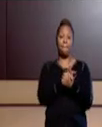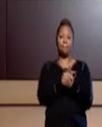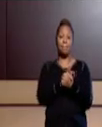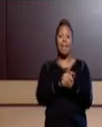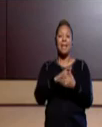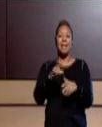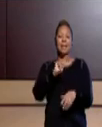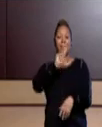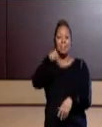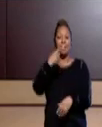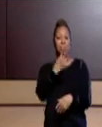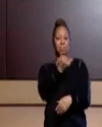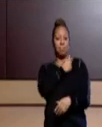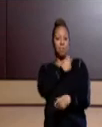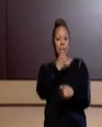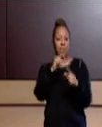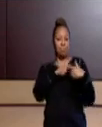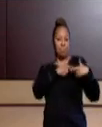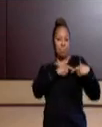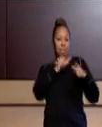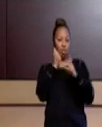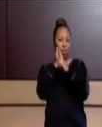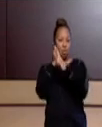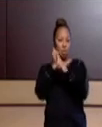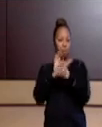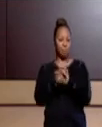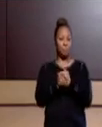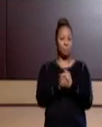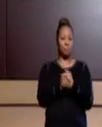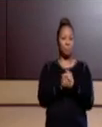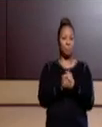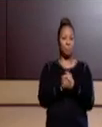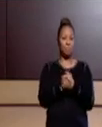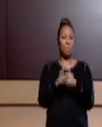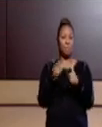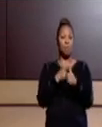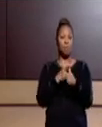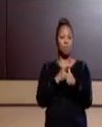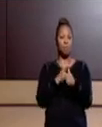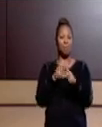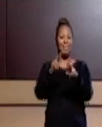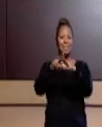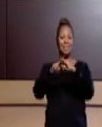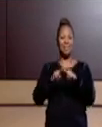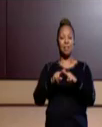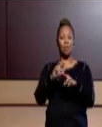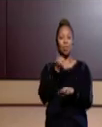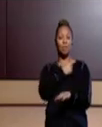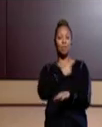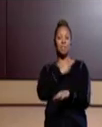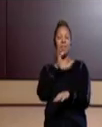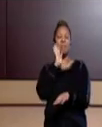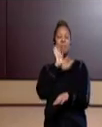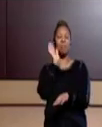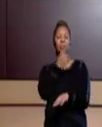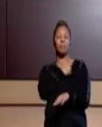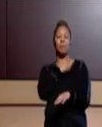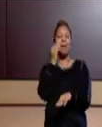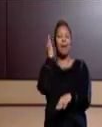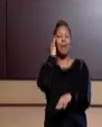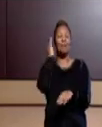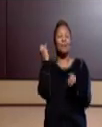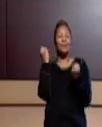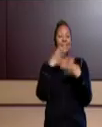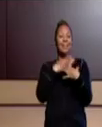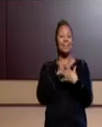yourself while you're at home. How do you date yourself? First of all, sit down with yourself and talk to yourself. I know you're scared. Hold on